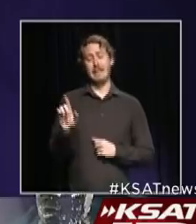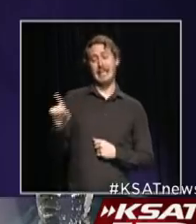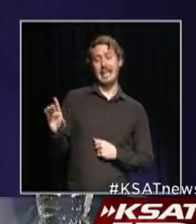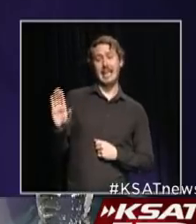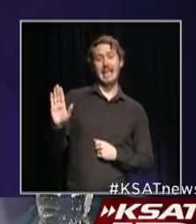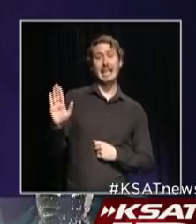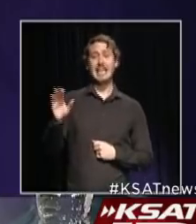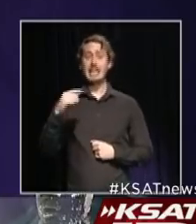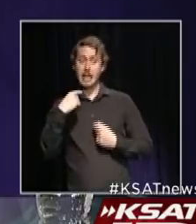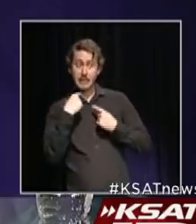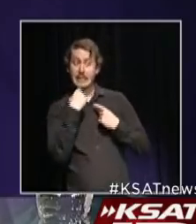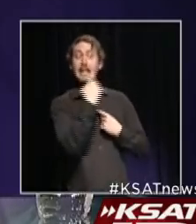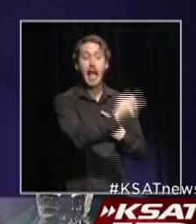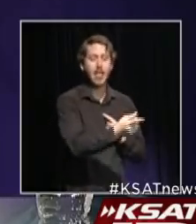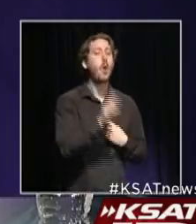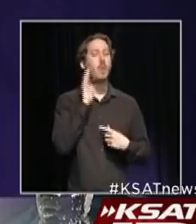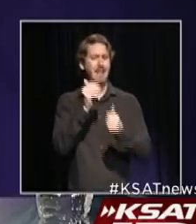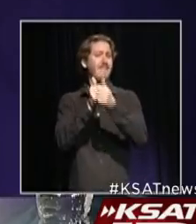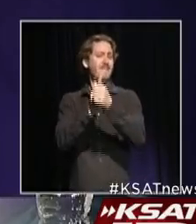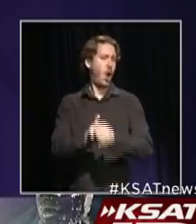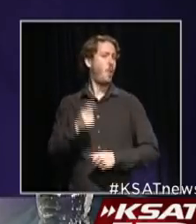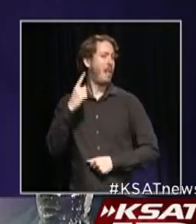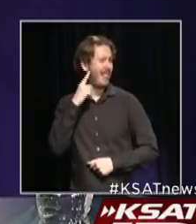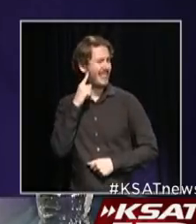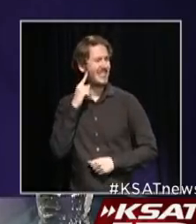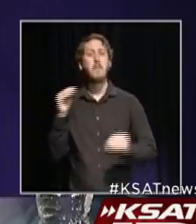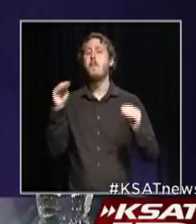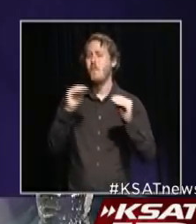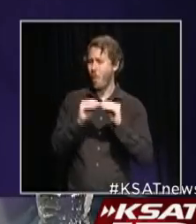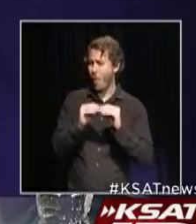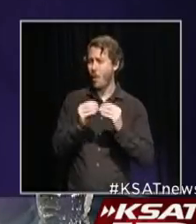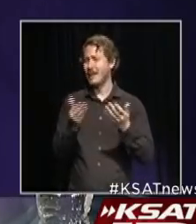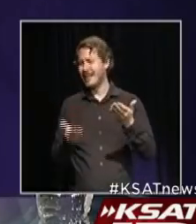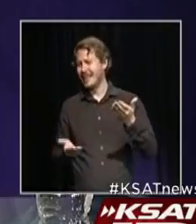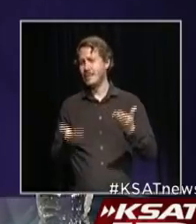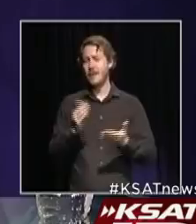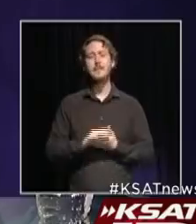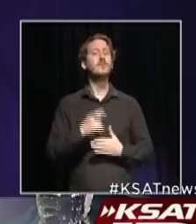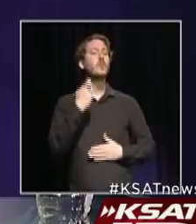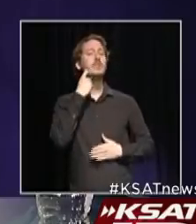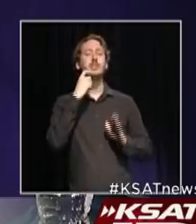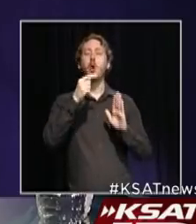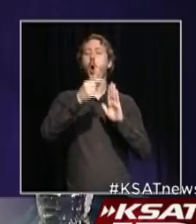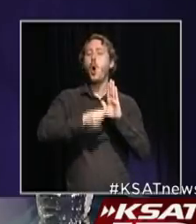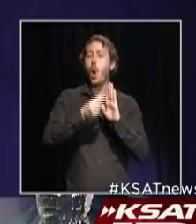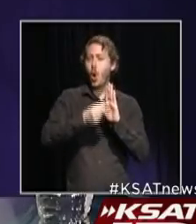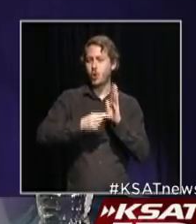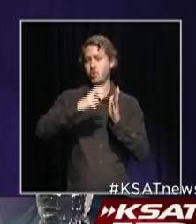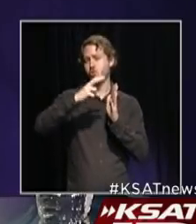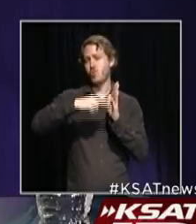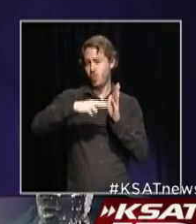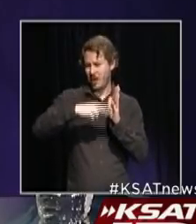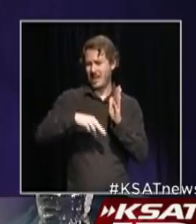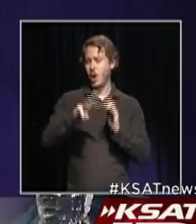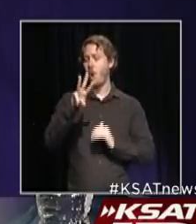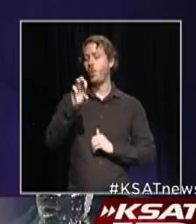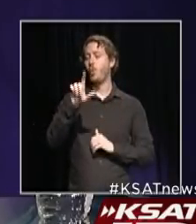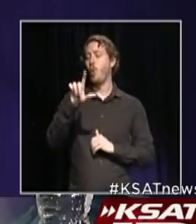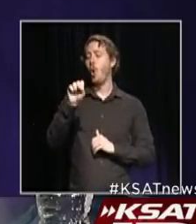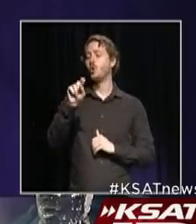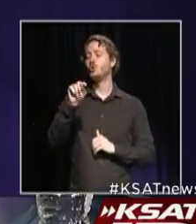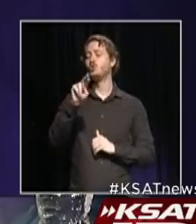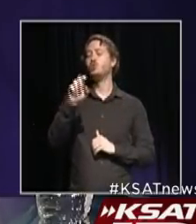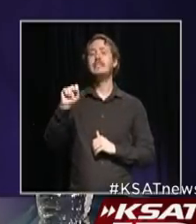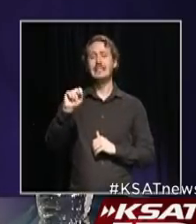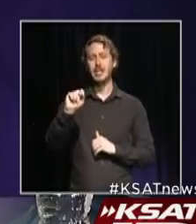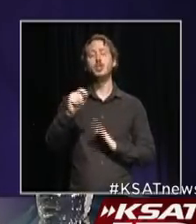may listen to that a little bit more. I was reading an article in the Wall Street Journal today,